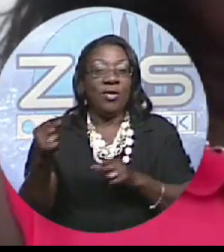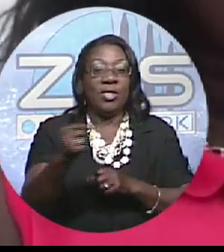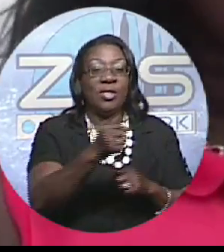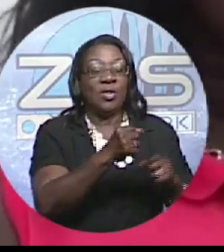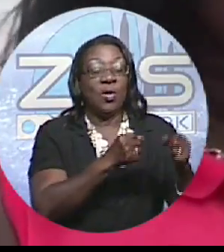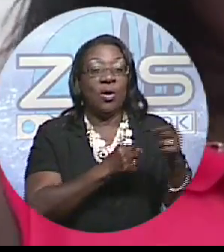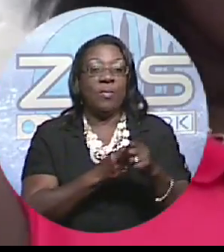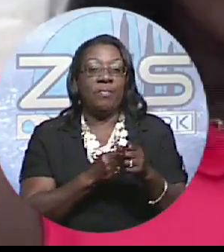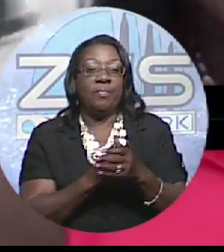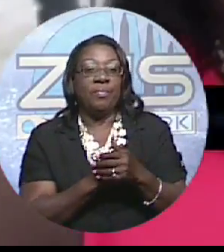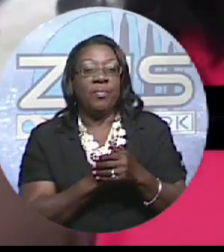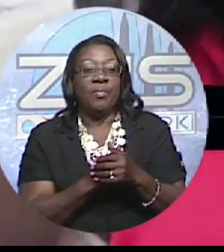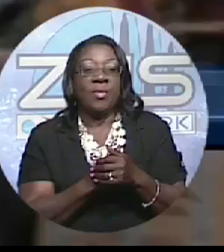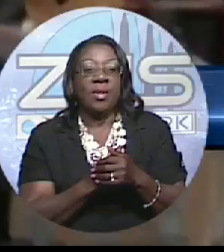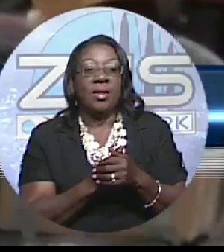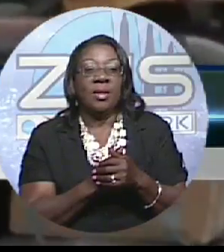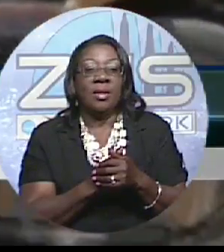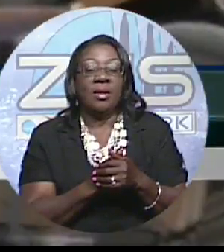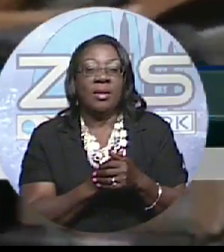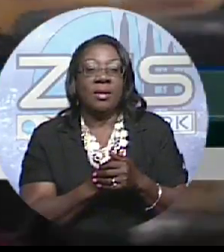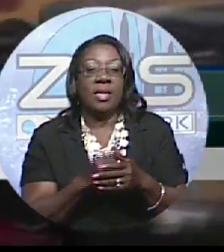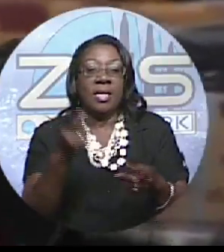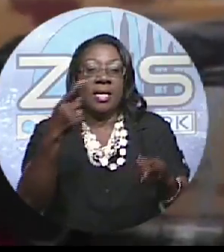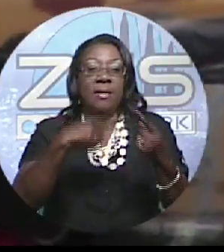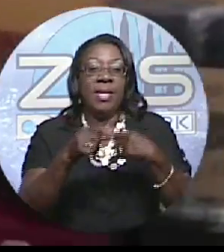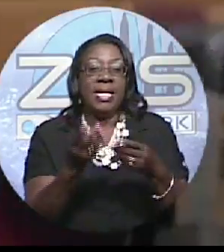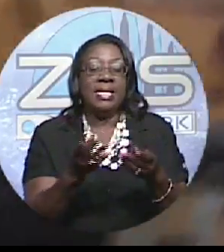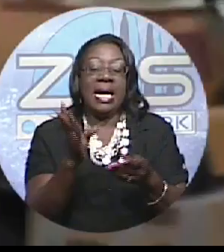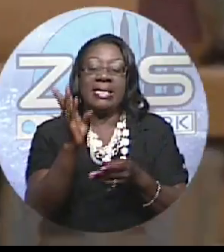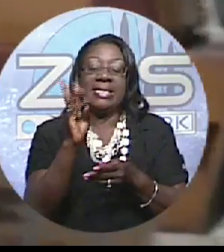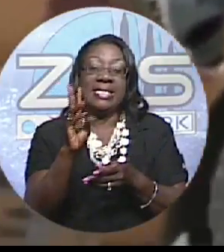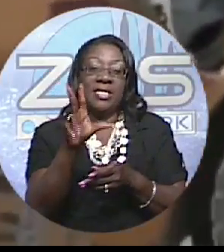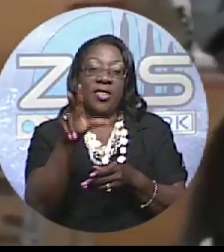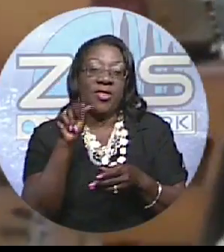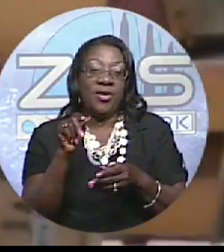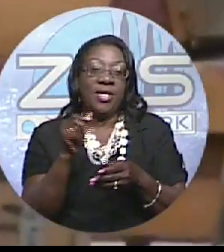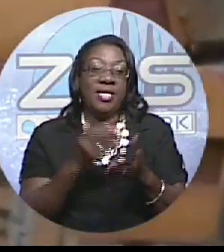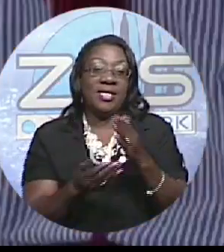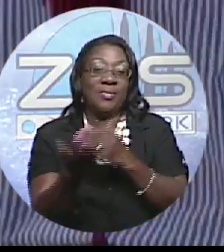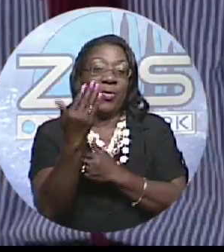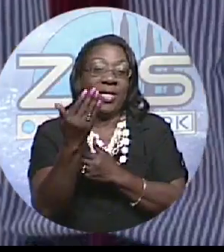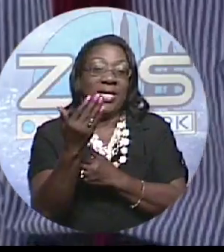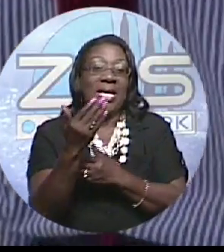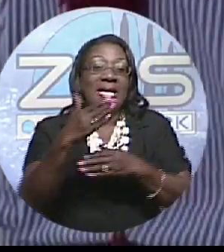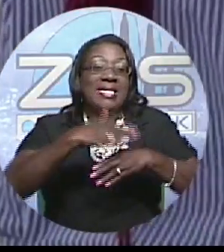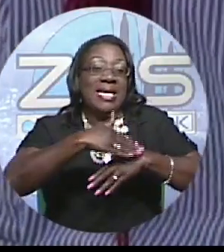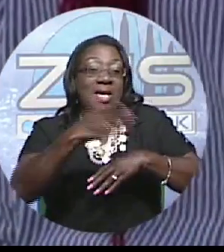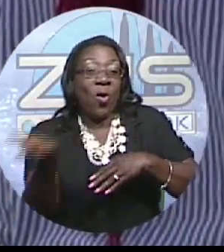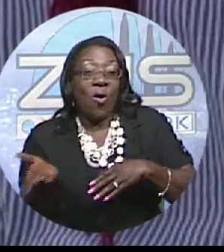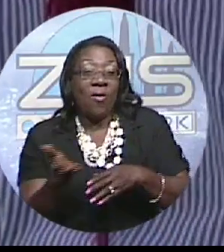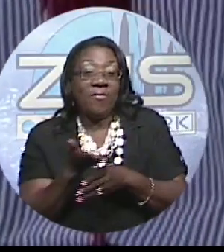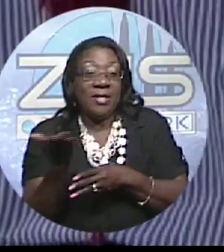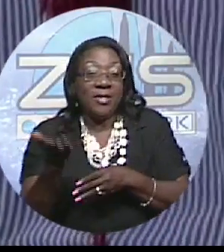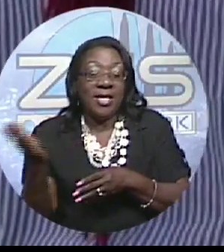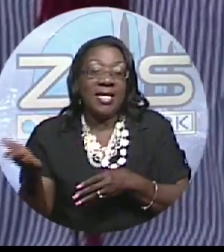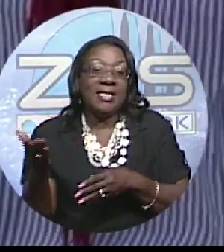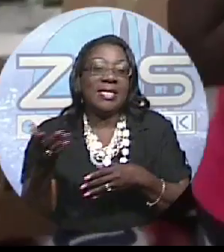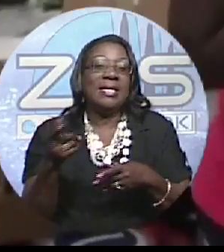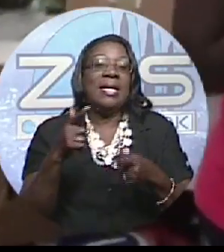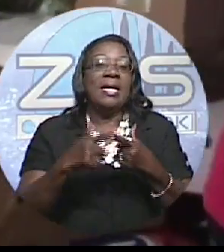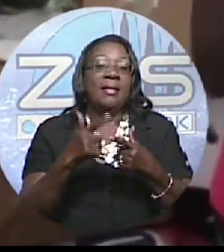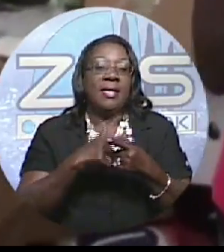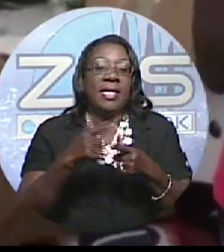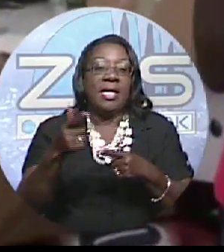at 6:30 this morning, where we are offloading to head back to Nassau at 7 o'clock this evening. So is that